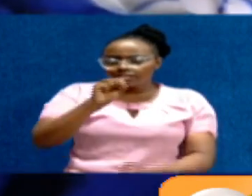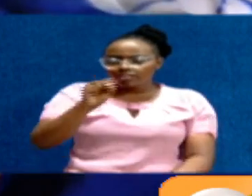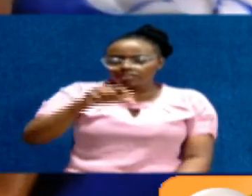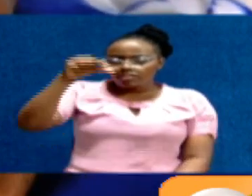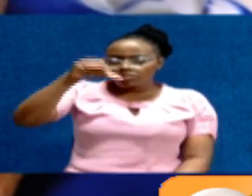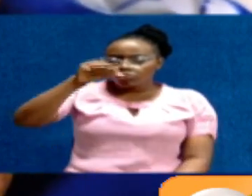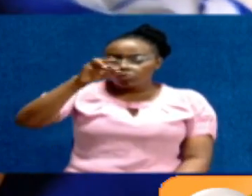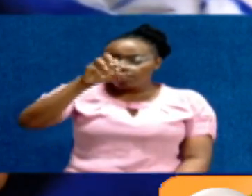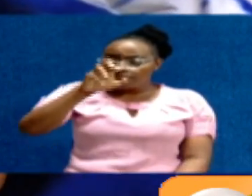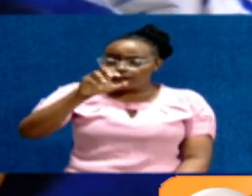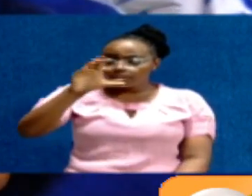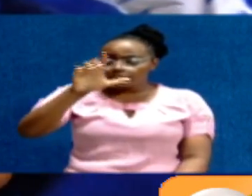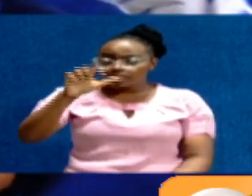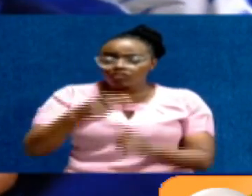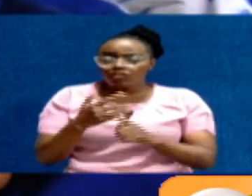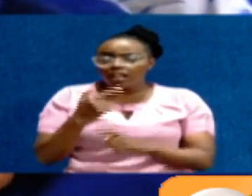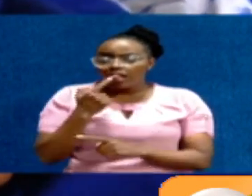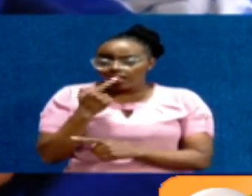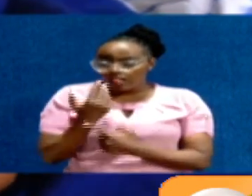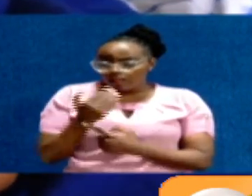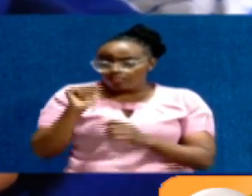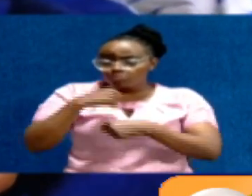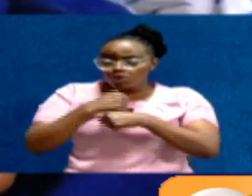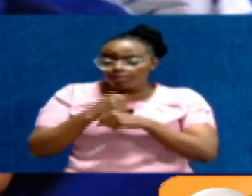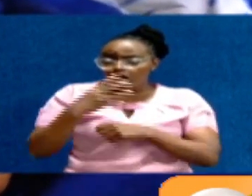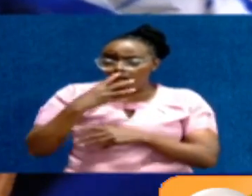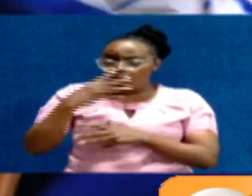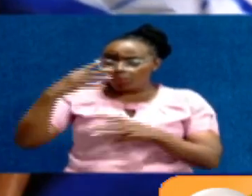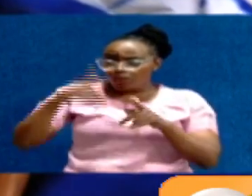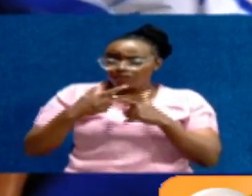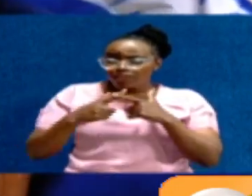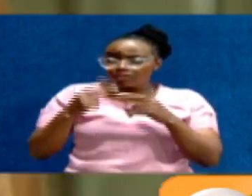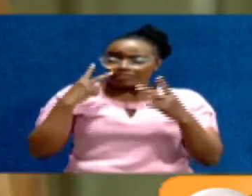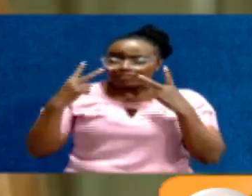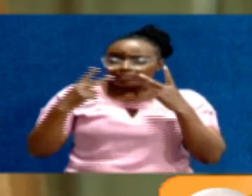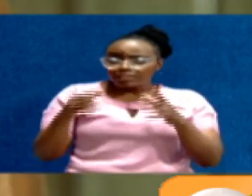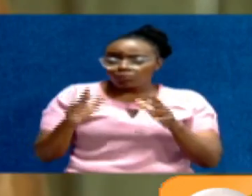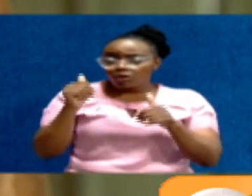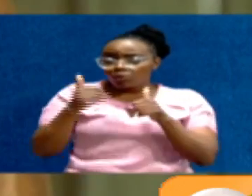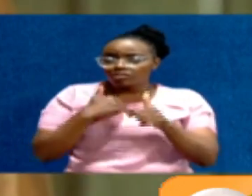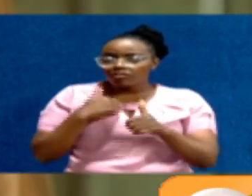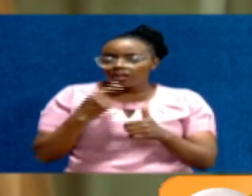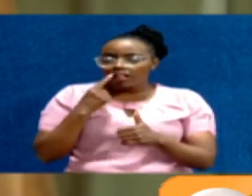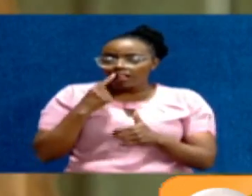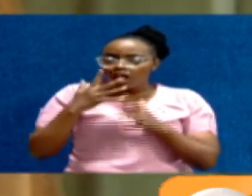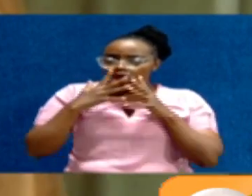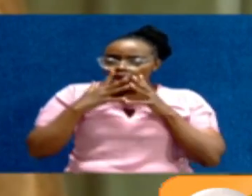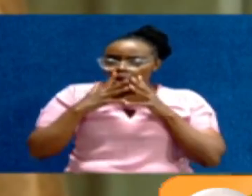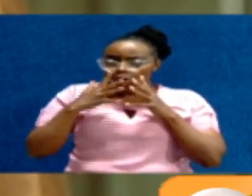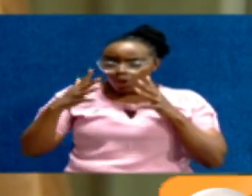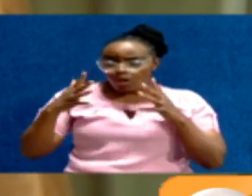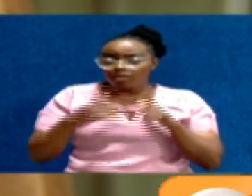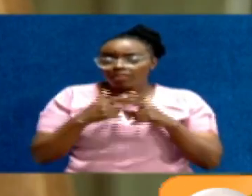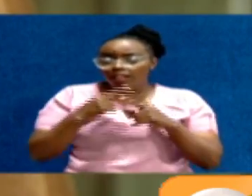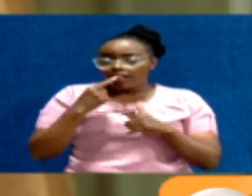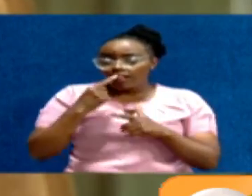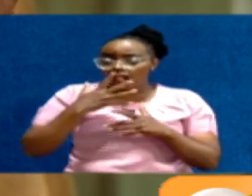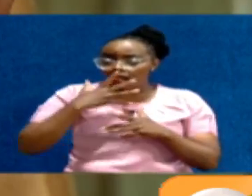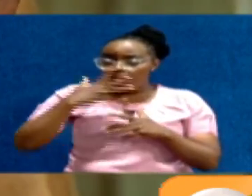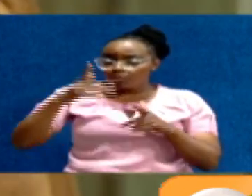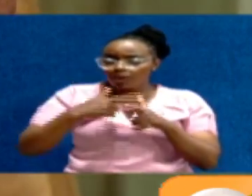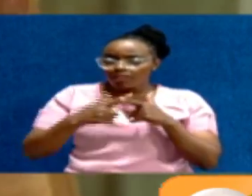on the surface of the tongue. It can cause tumors, and the most noticeable sign is a sore on the tongue. The sores